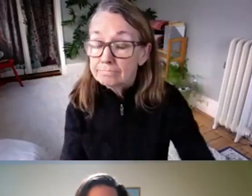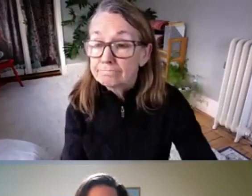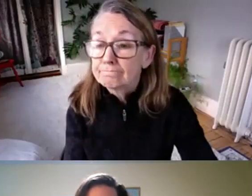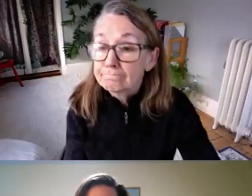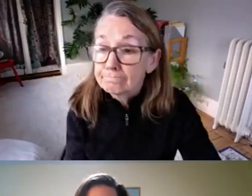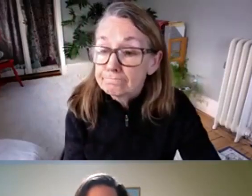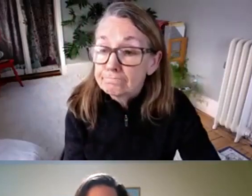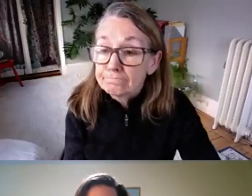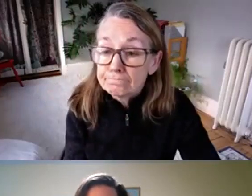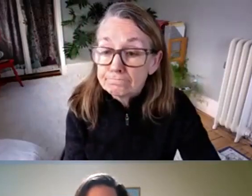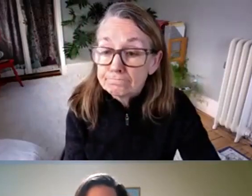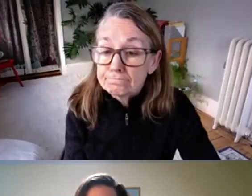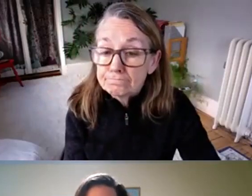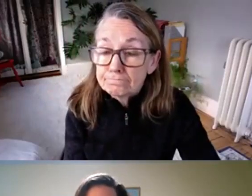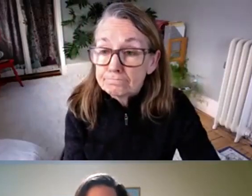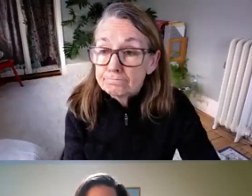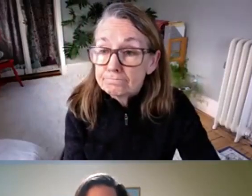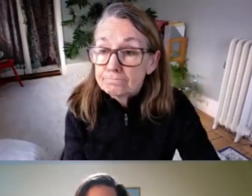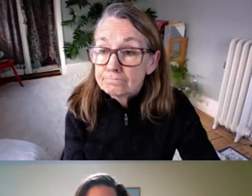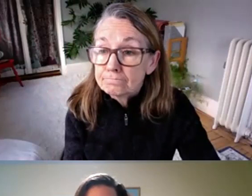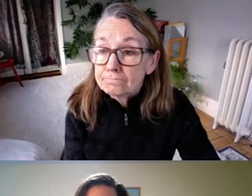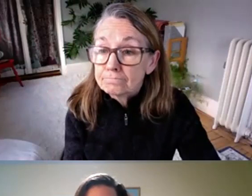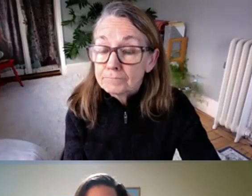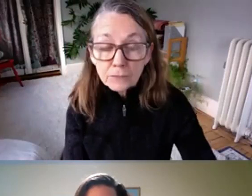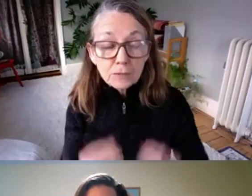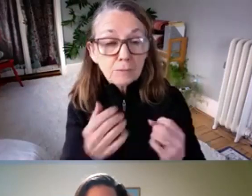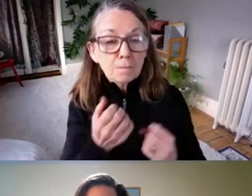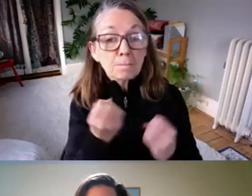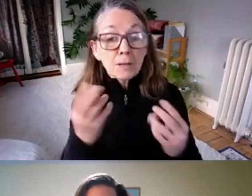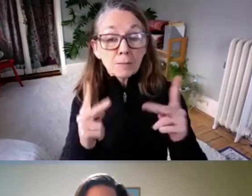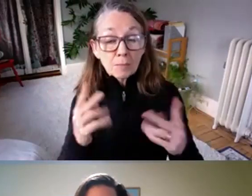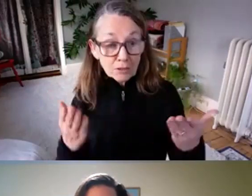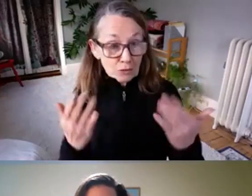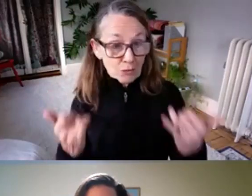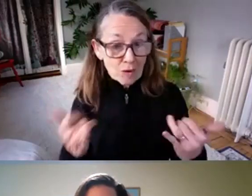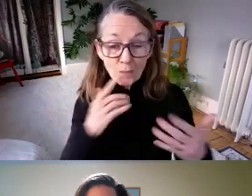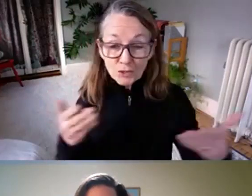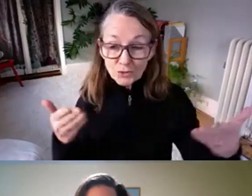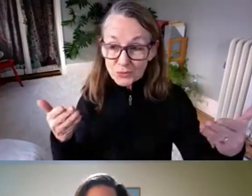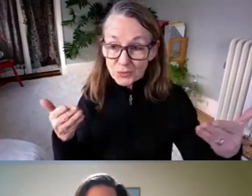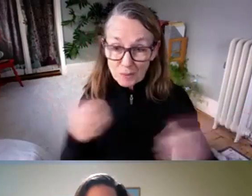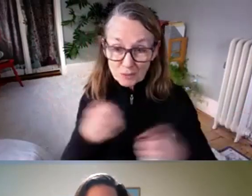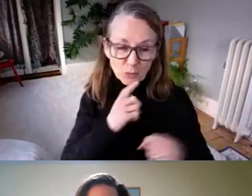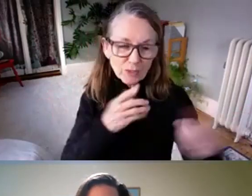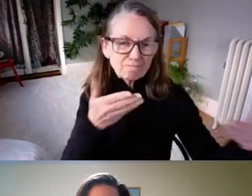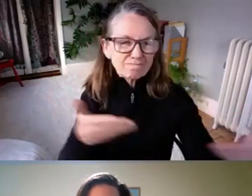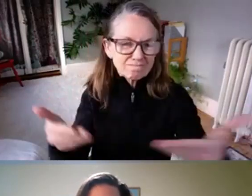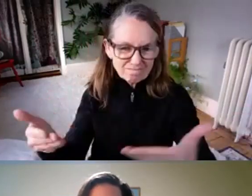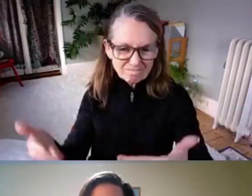All right. Well, since we have more people here today, I wanted to make sure we introduce everybody. I'll start